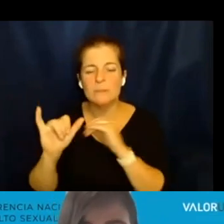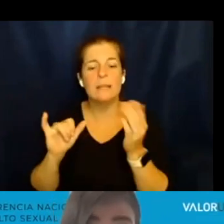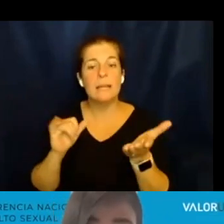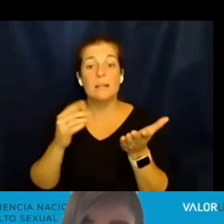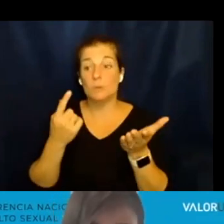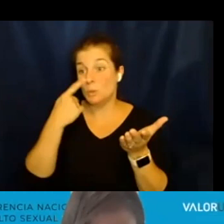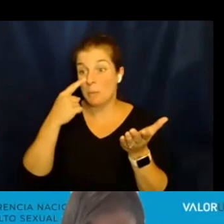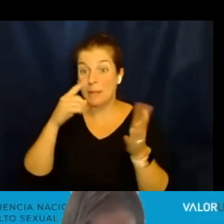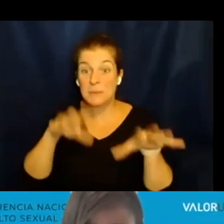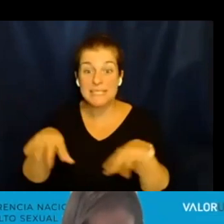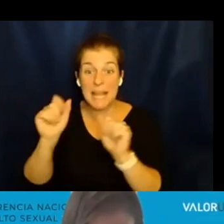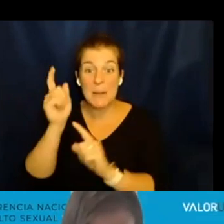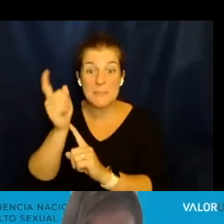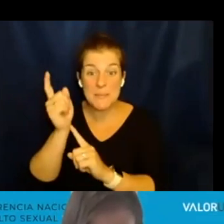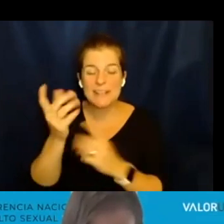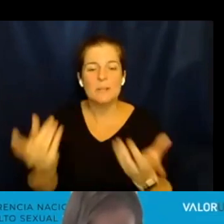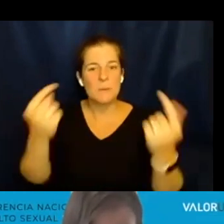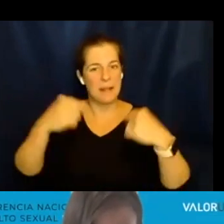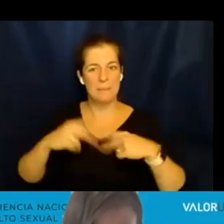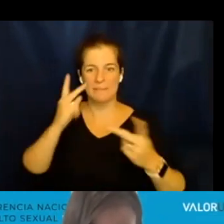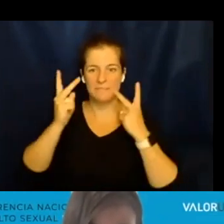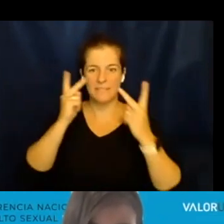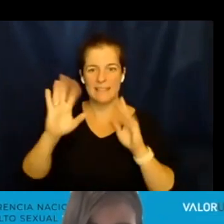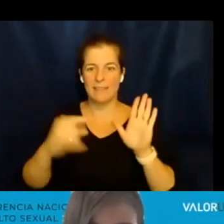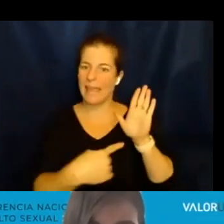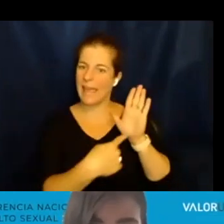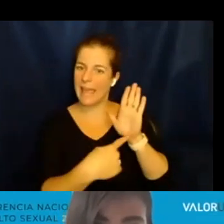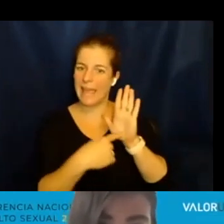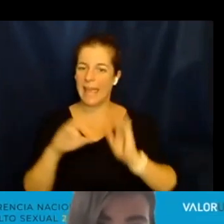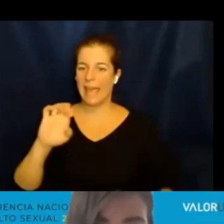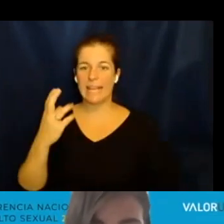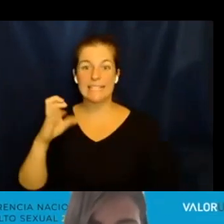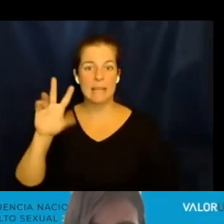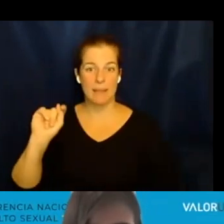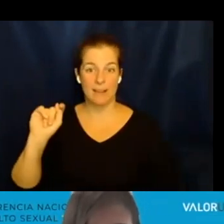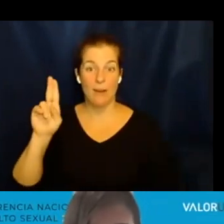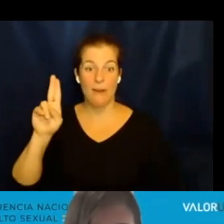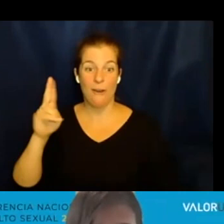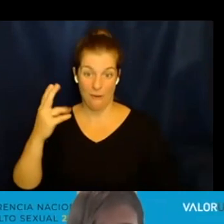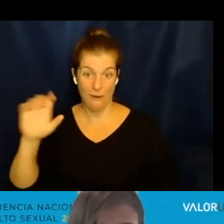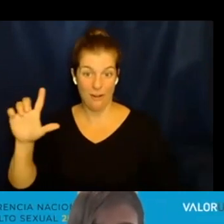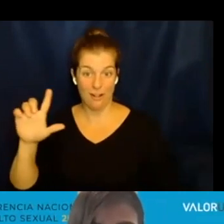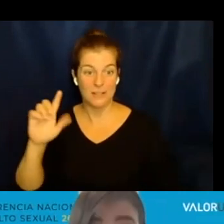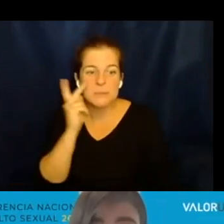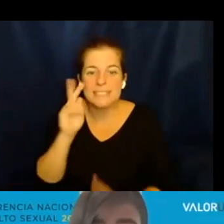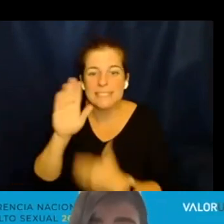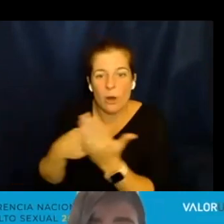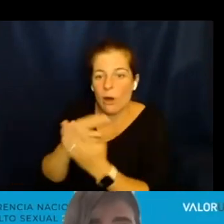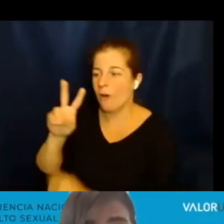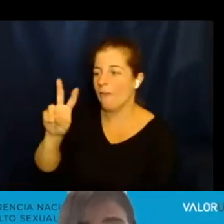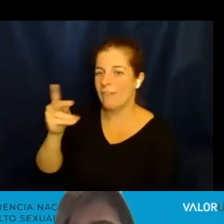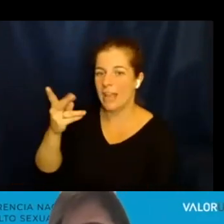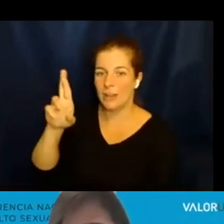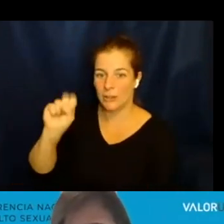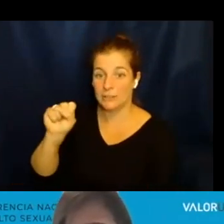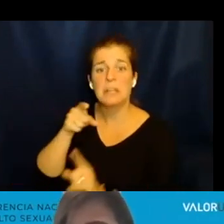come and visit these expositions, these vendors, and also that you can share your information with